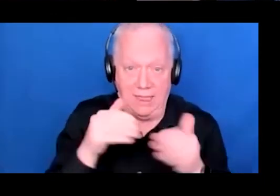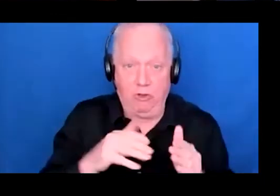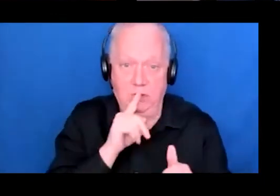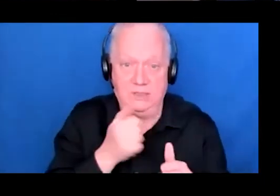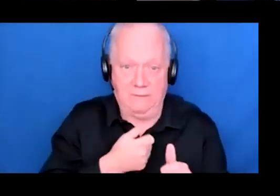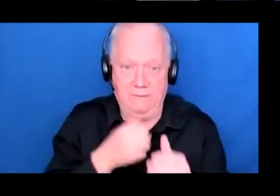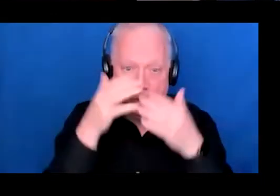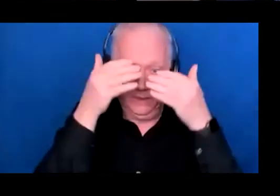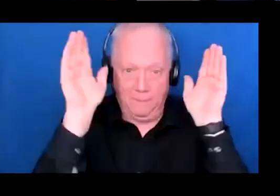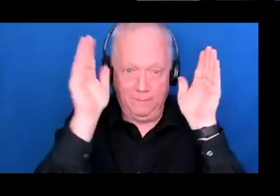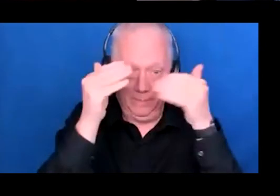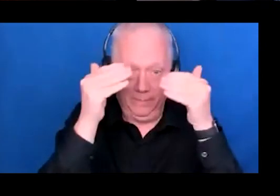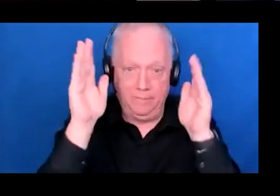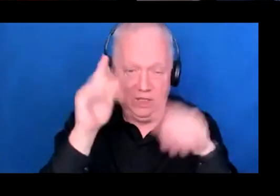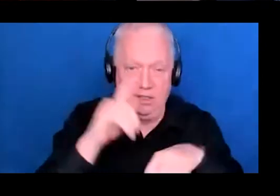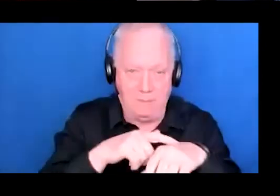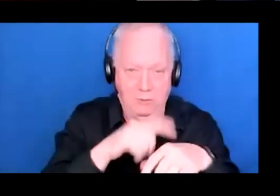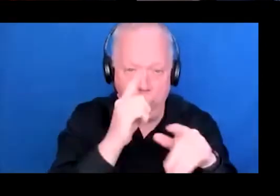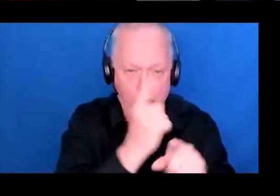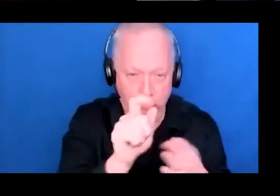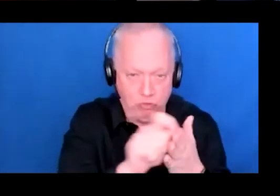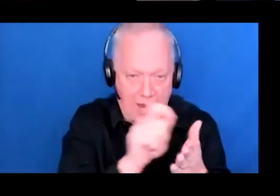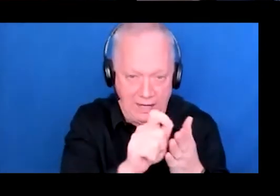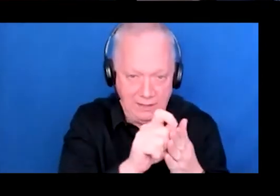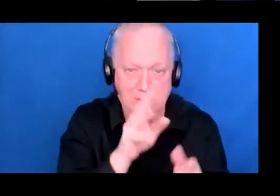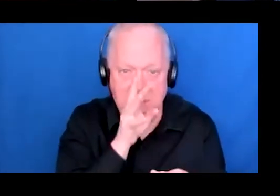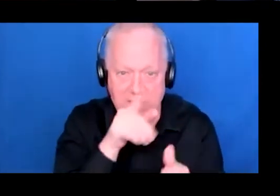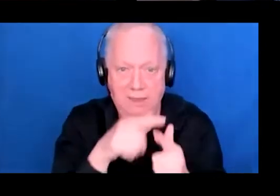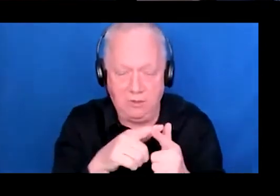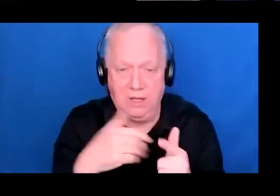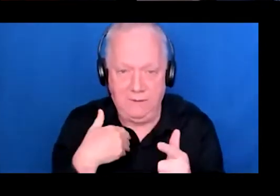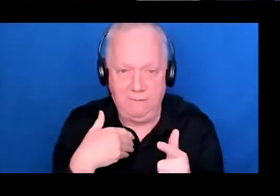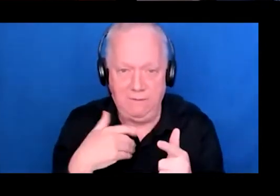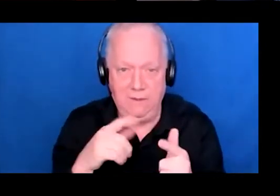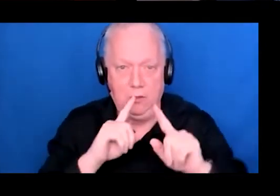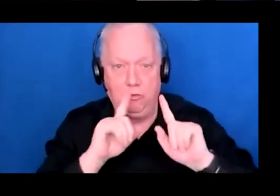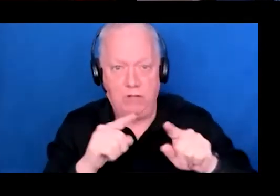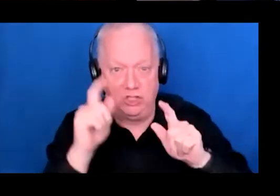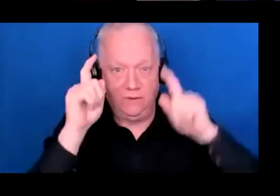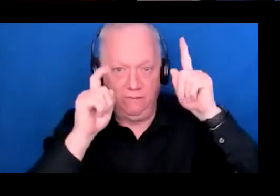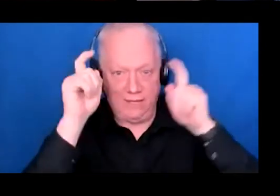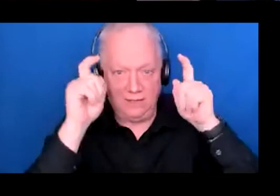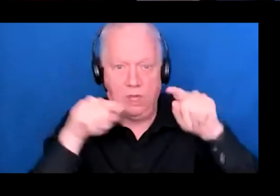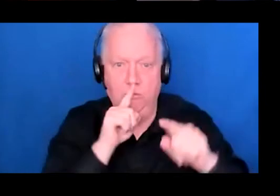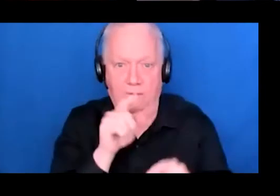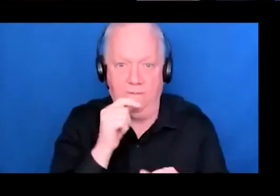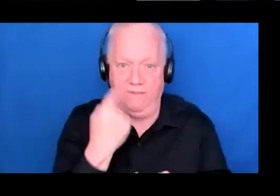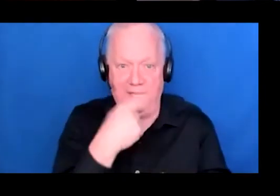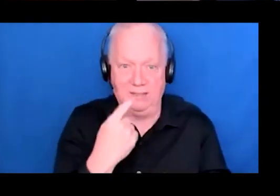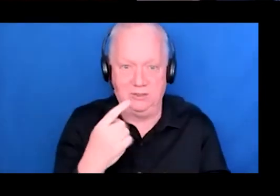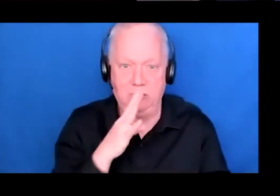it opens up. So it's a timing thing where you write it, then you speak it, then you have like the reaction face while the real face